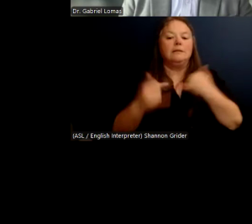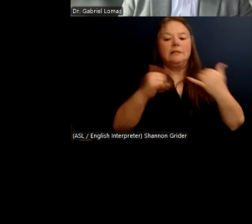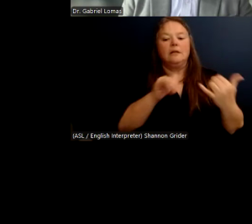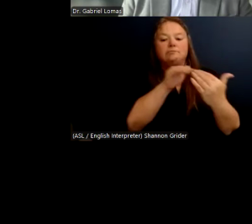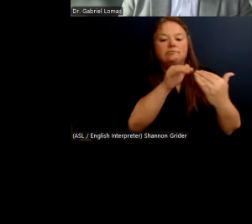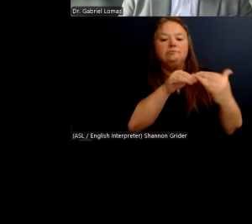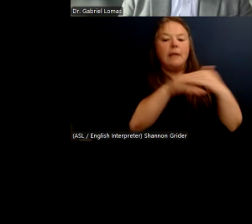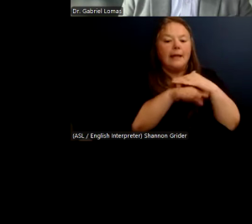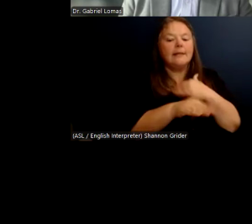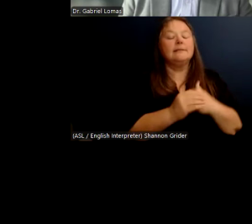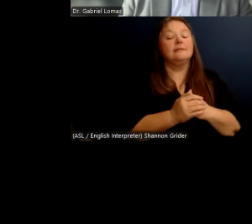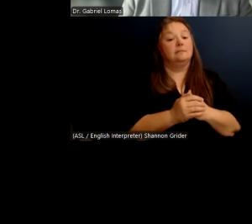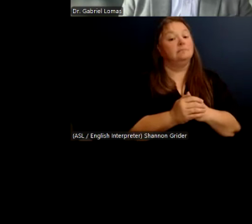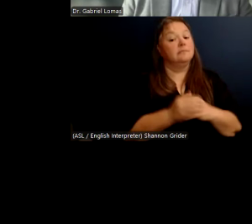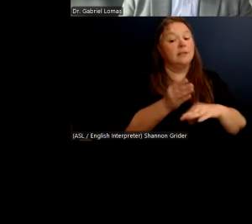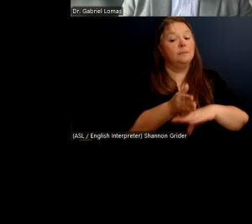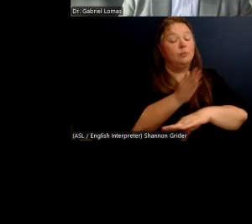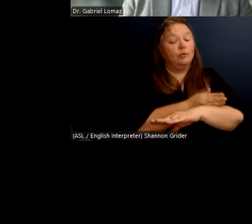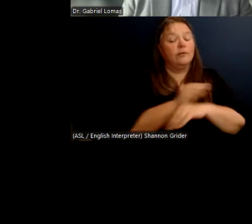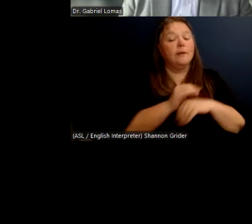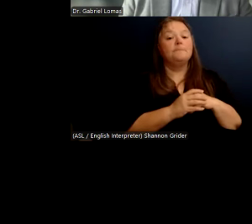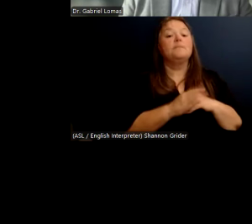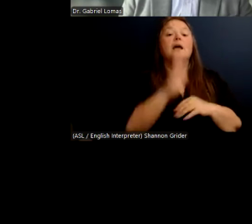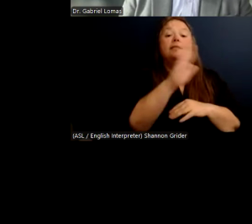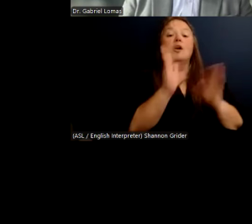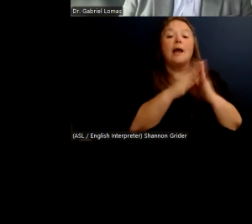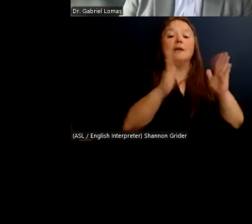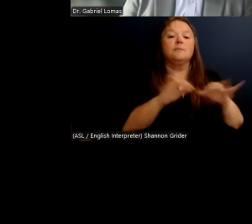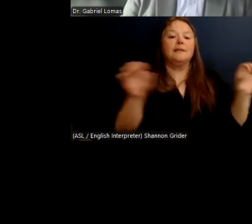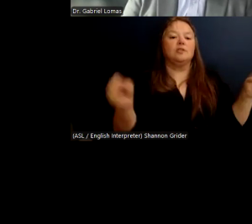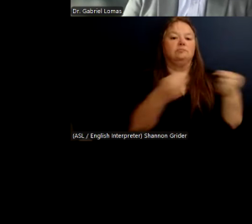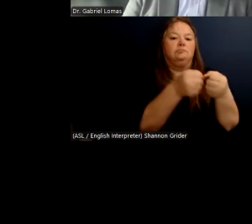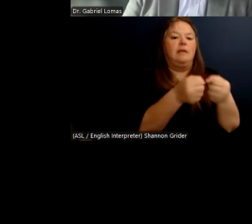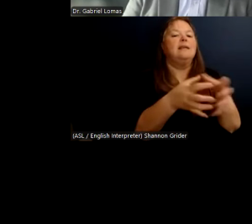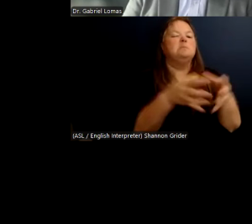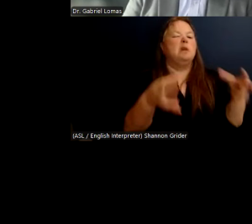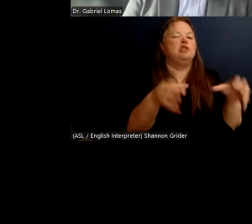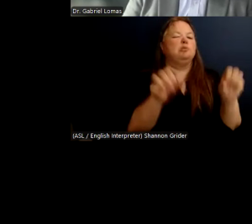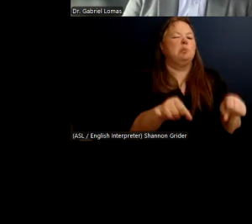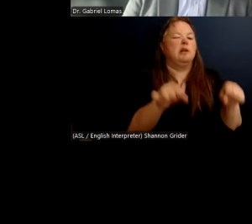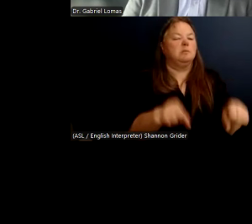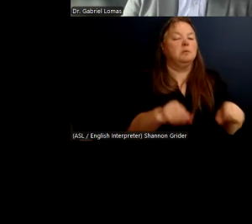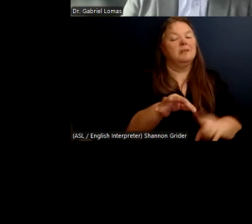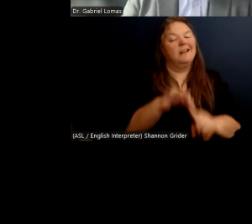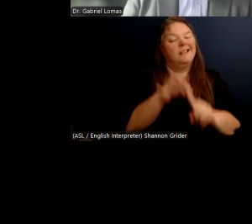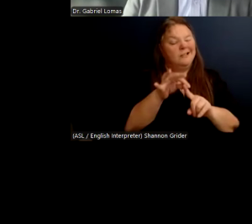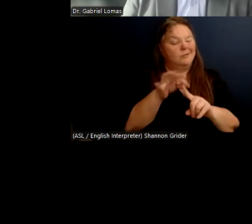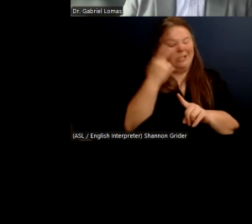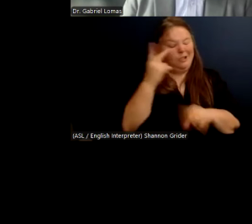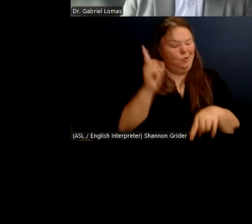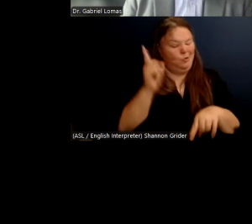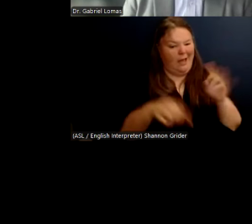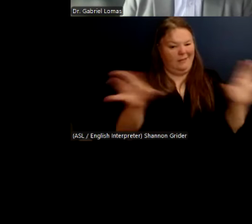a long way. They do house their inmates together as much as they can, unless there's a reason that they aren't able to.